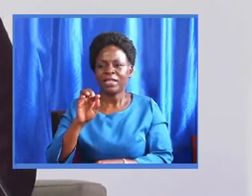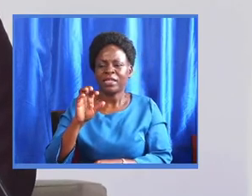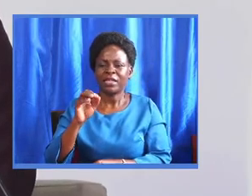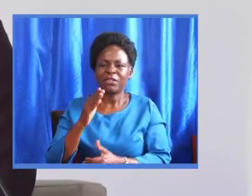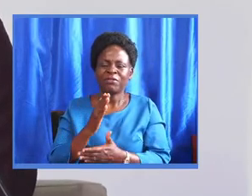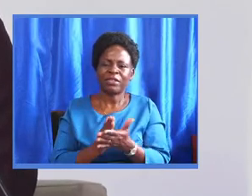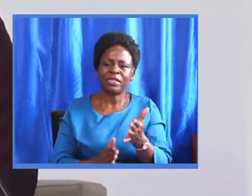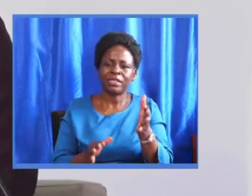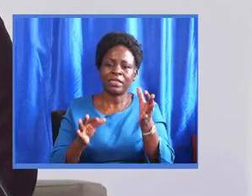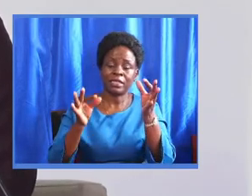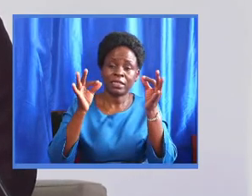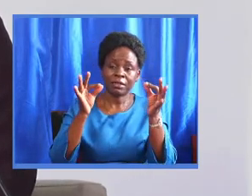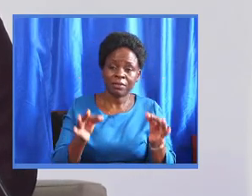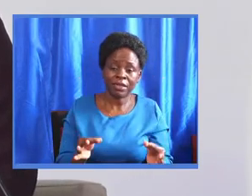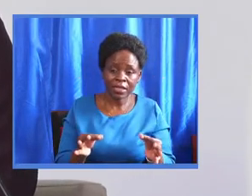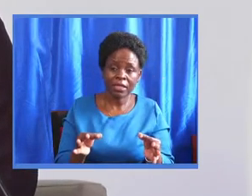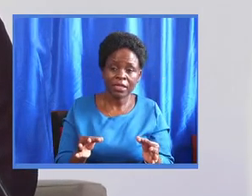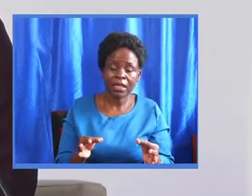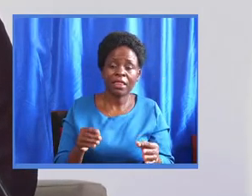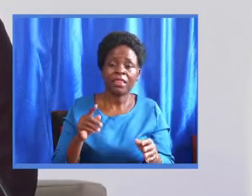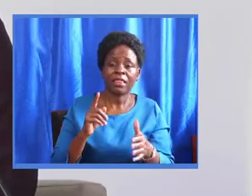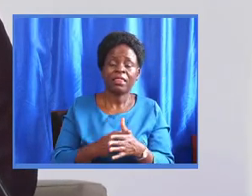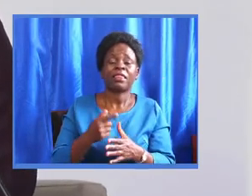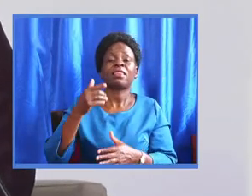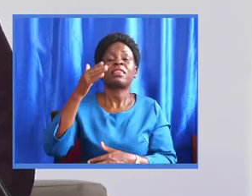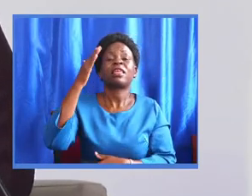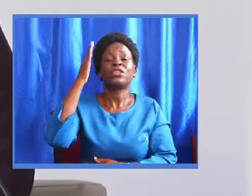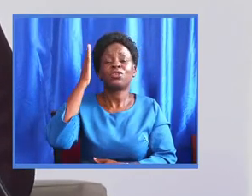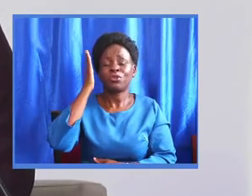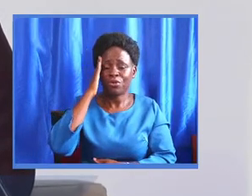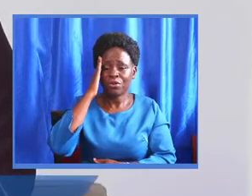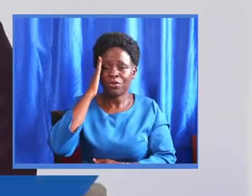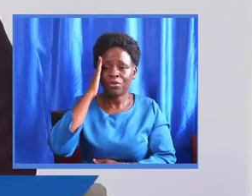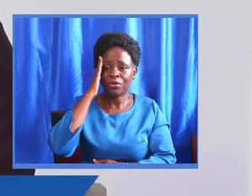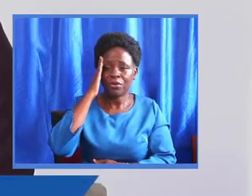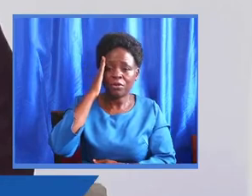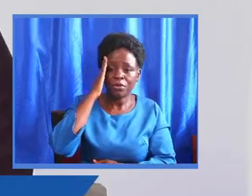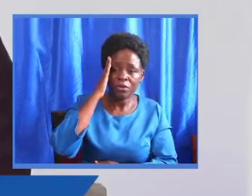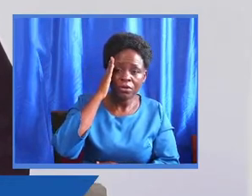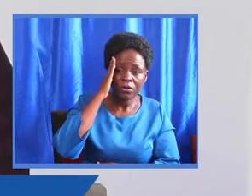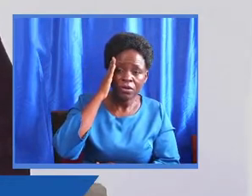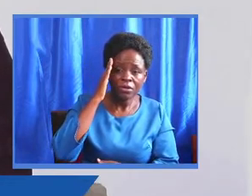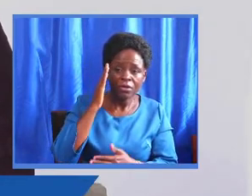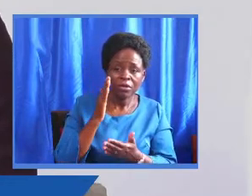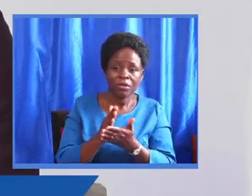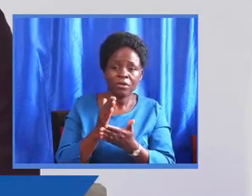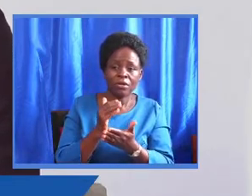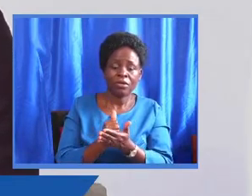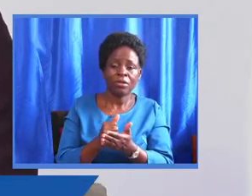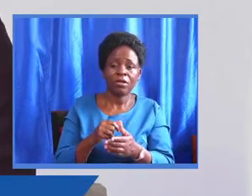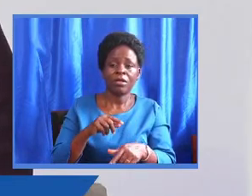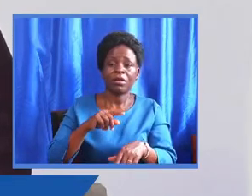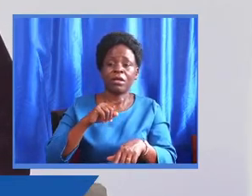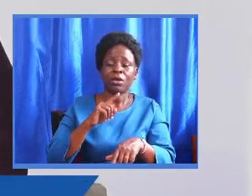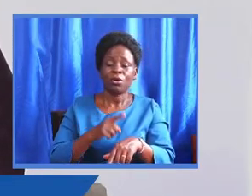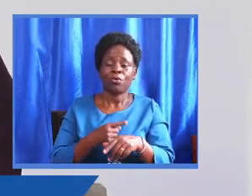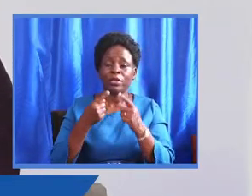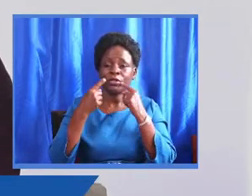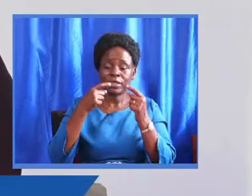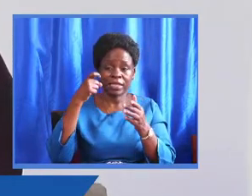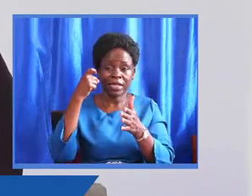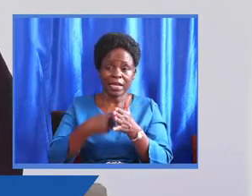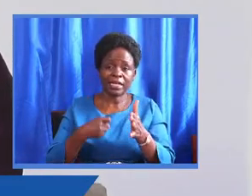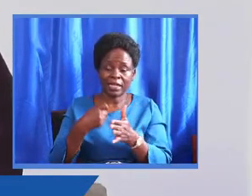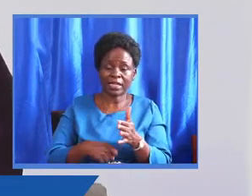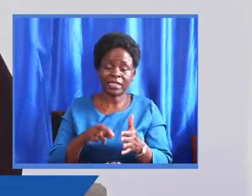800 something thousand per month. Then you know that now I have to account for taxes because it's over and above. And when you look at the tax rates